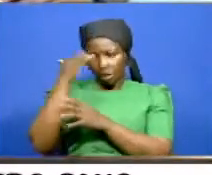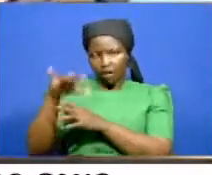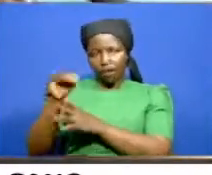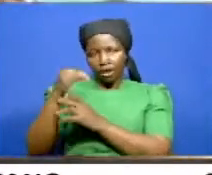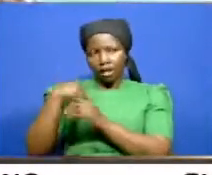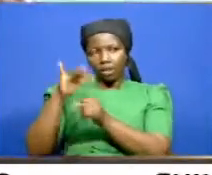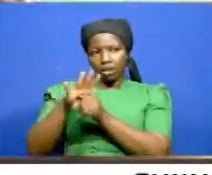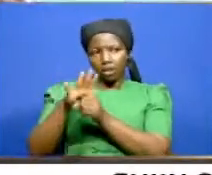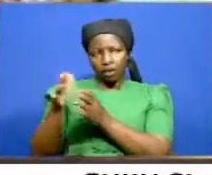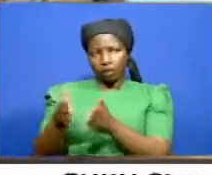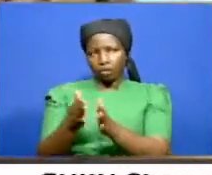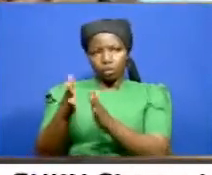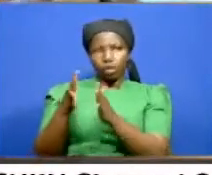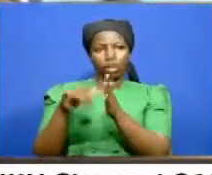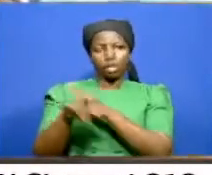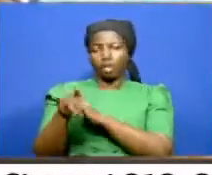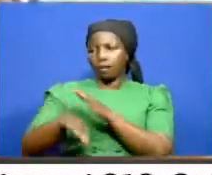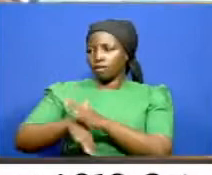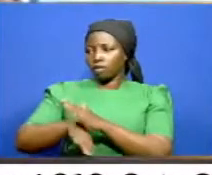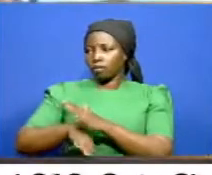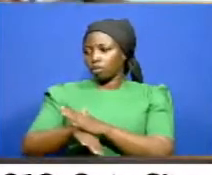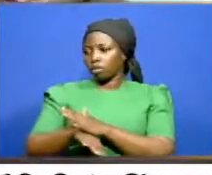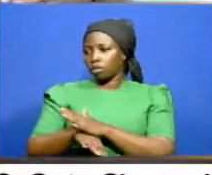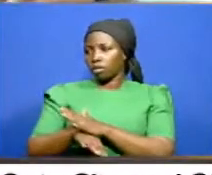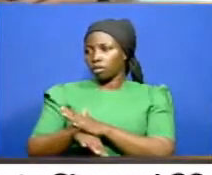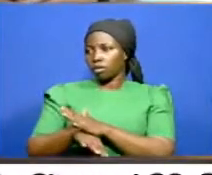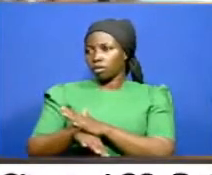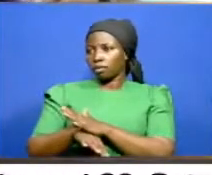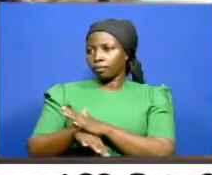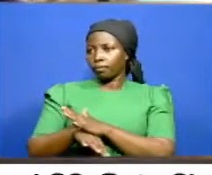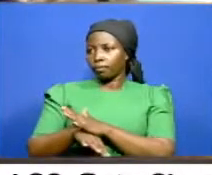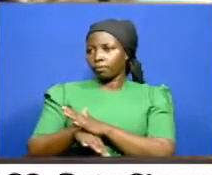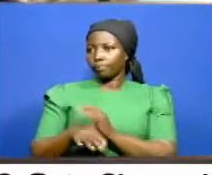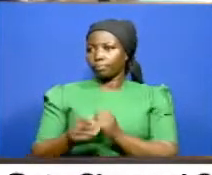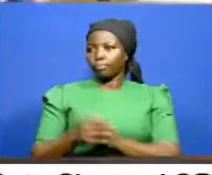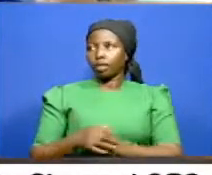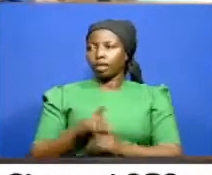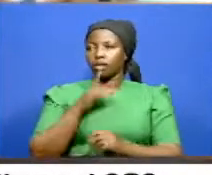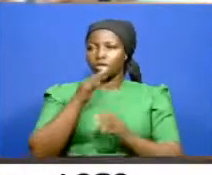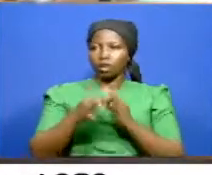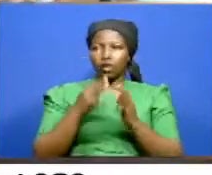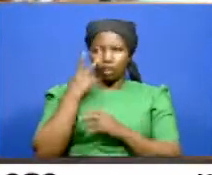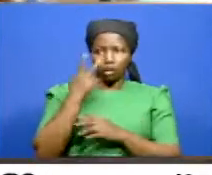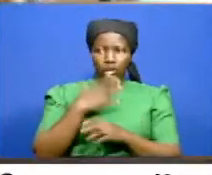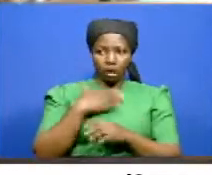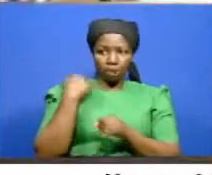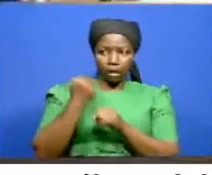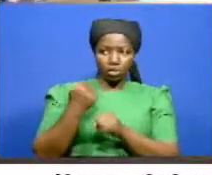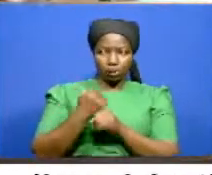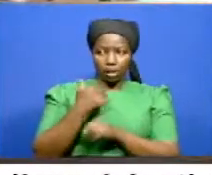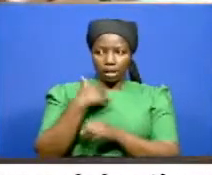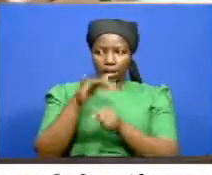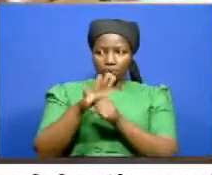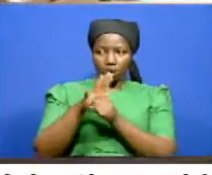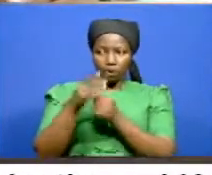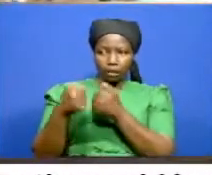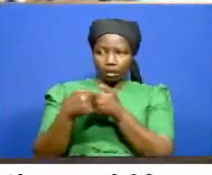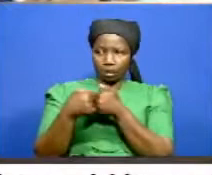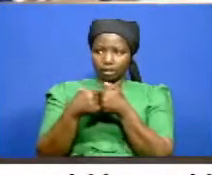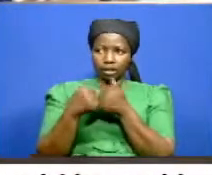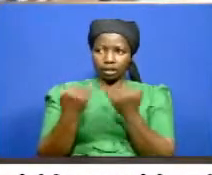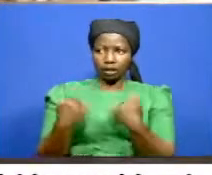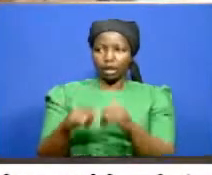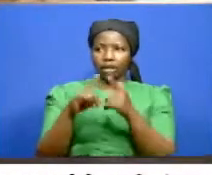football, because that's when I joined a team called Salem Sportive, and then later moved on to Jericho Stars. So if I look at my career, I had a lot of challenges trying to